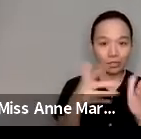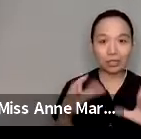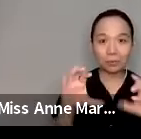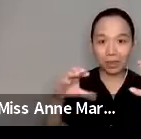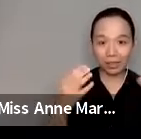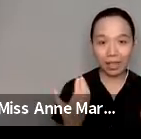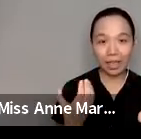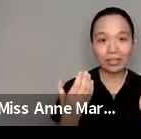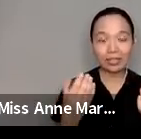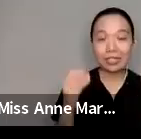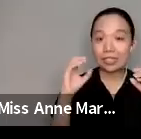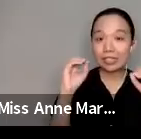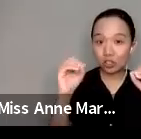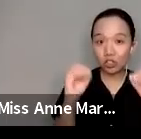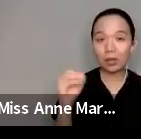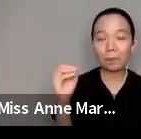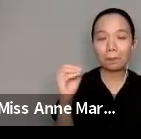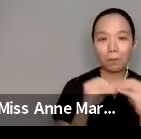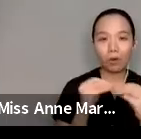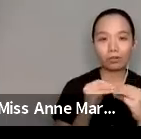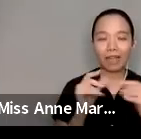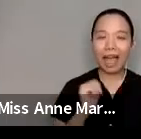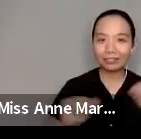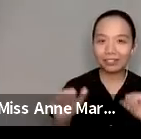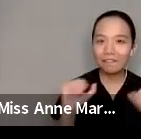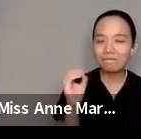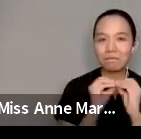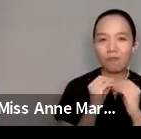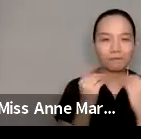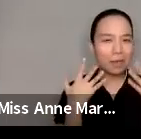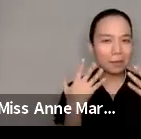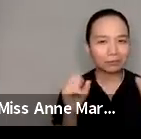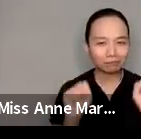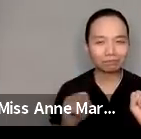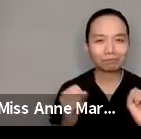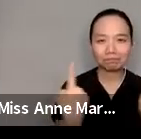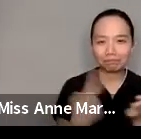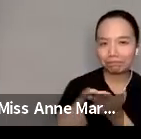Teaching feels more active and vibrant. If my